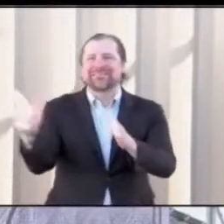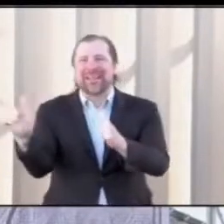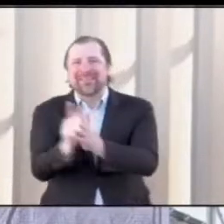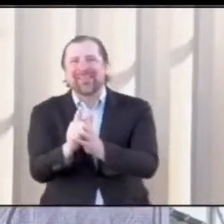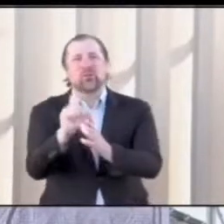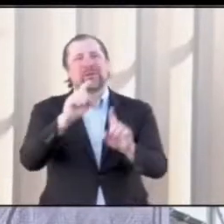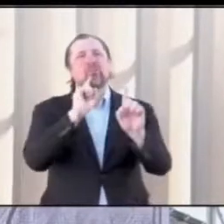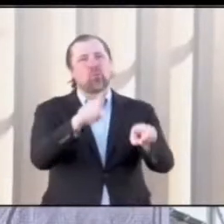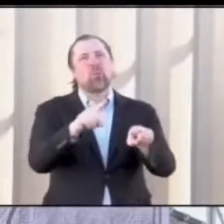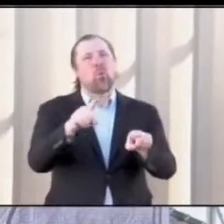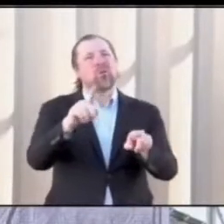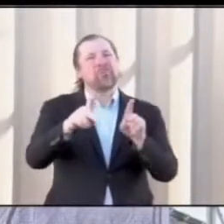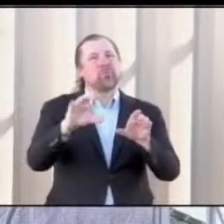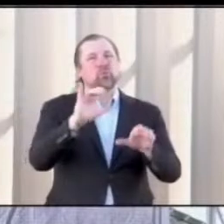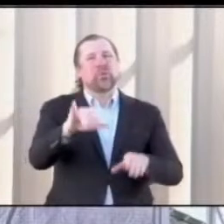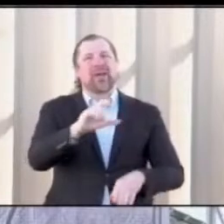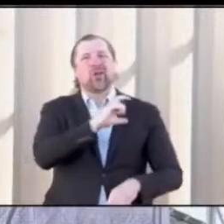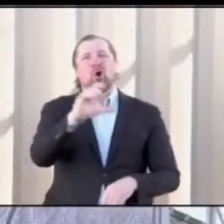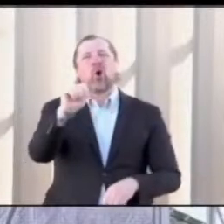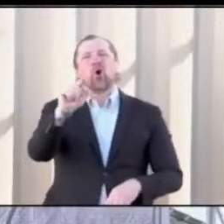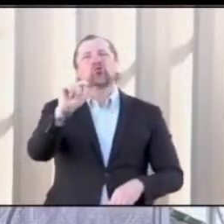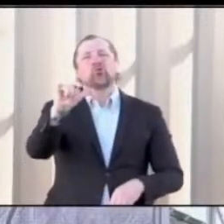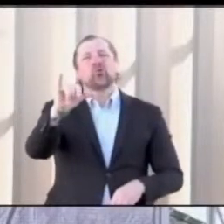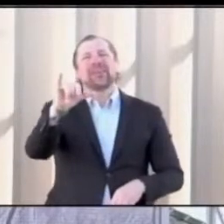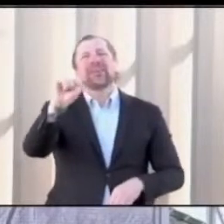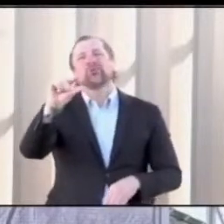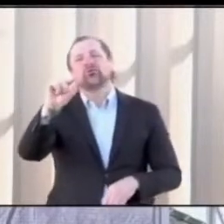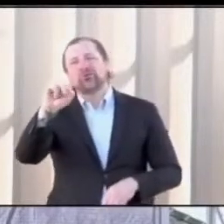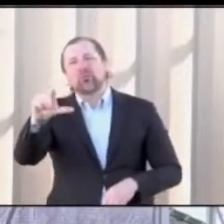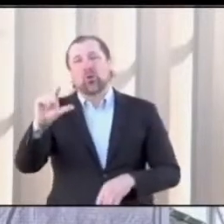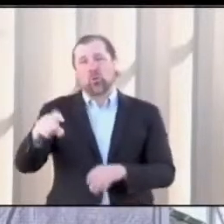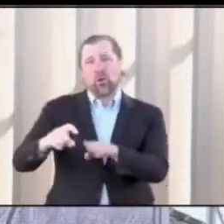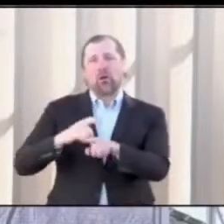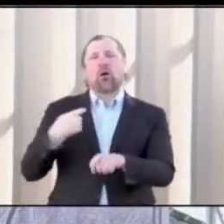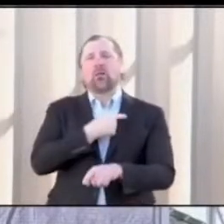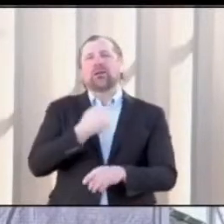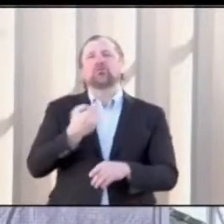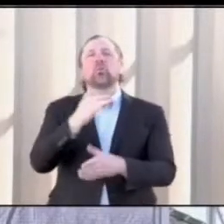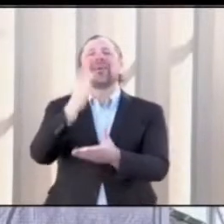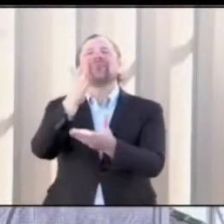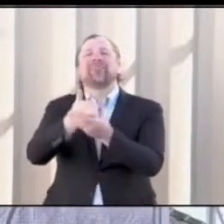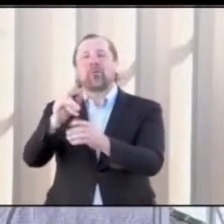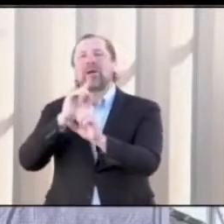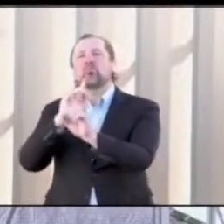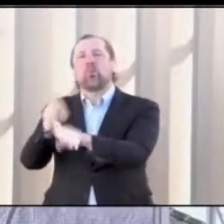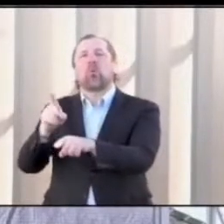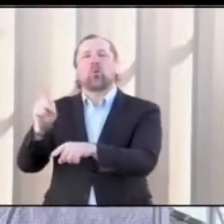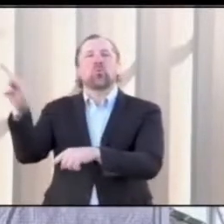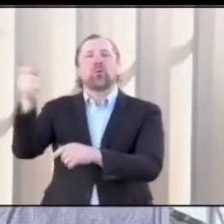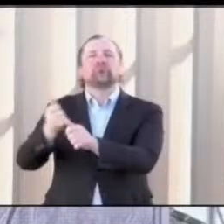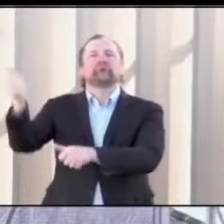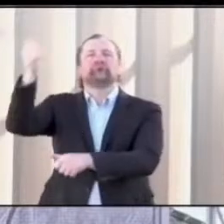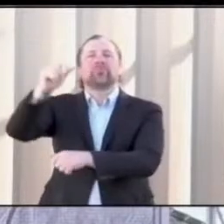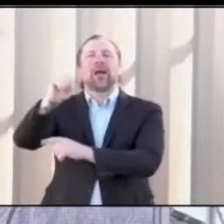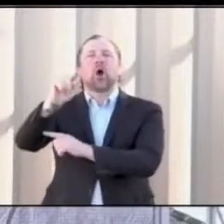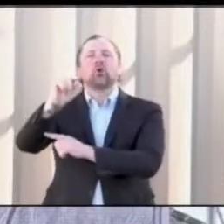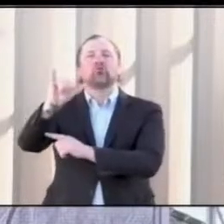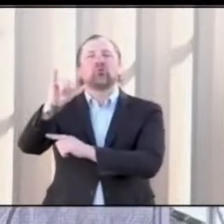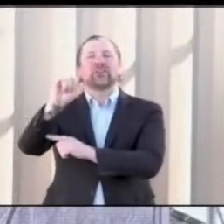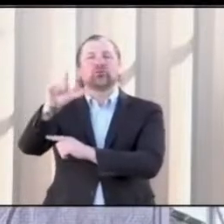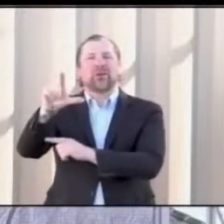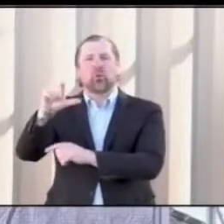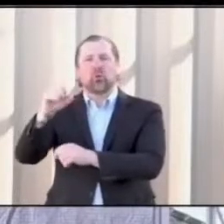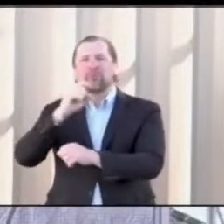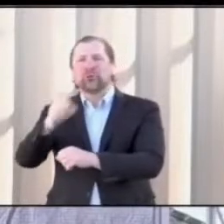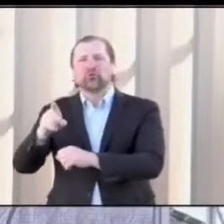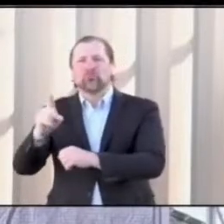you can report that to the Attorney General, but in our office you can also call us and we can file a report with the Attorney General and prioritize it